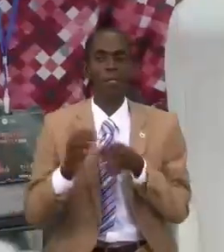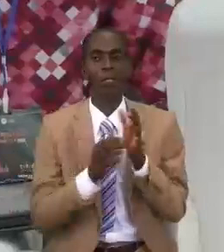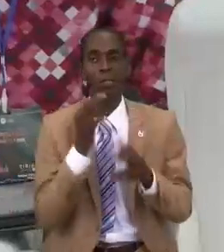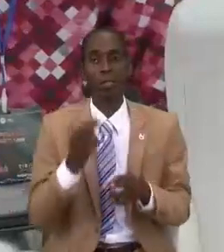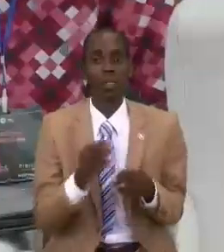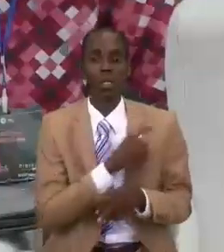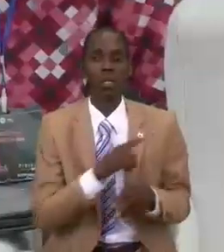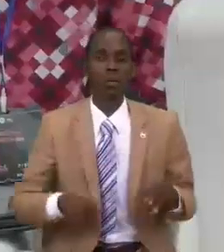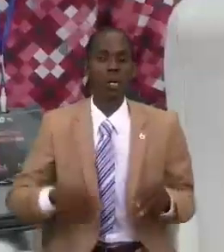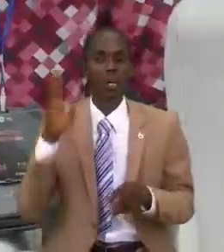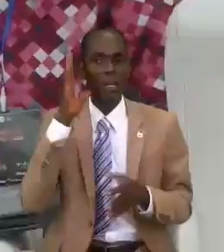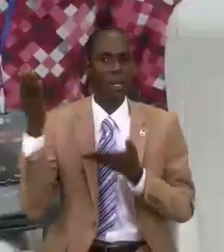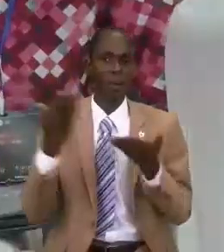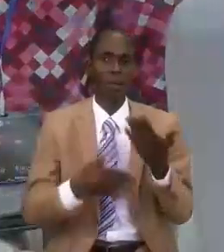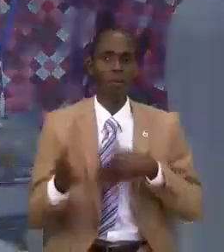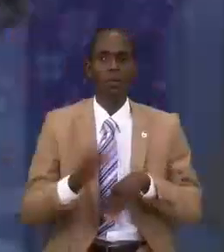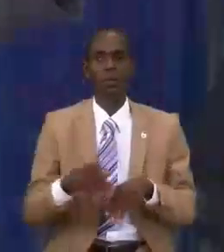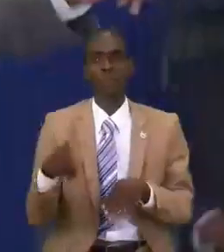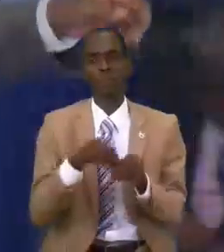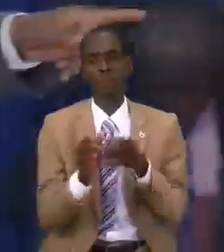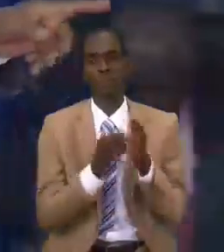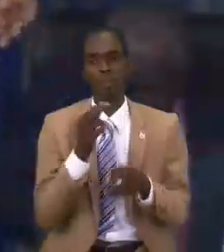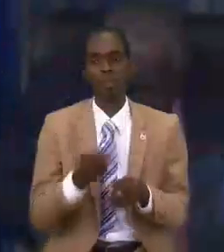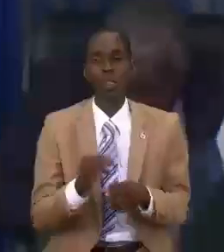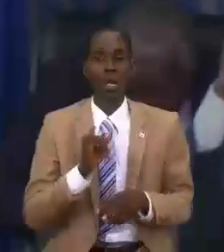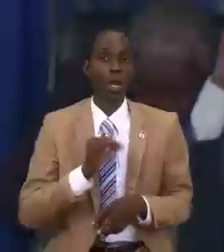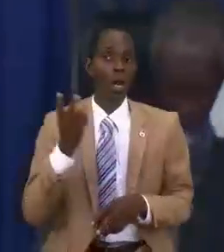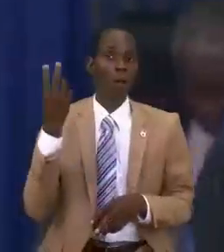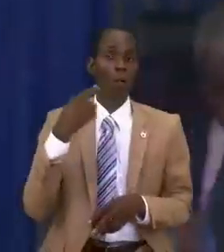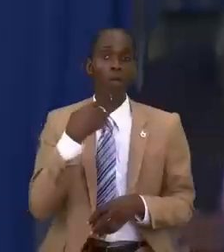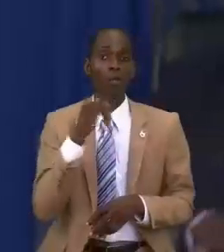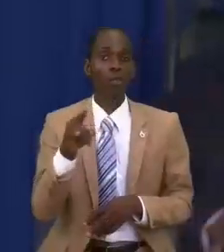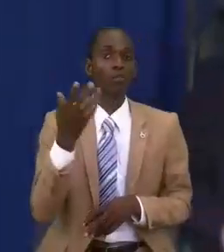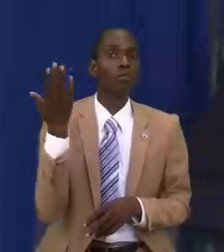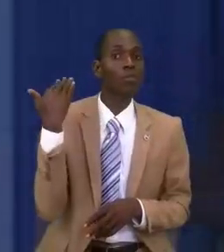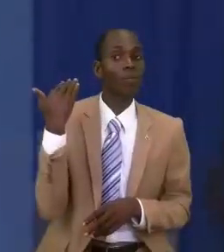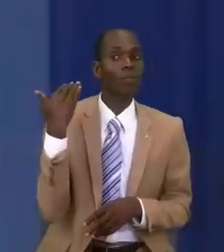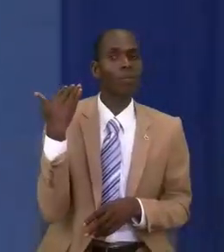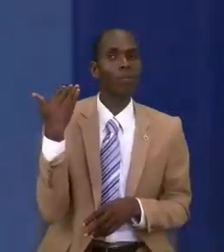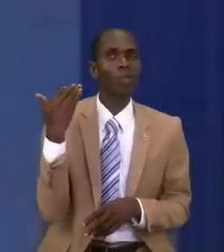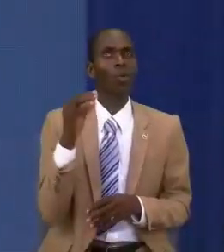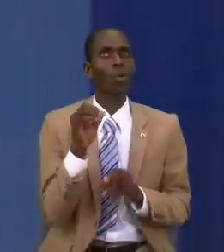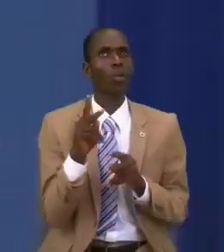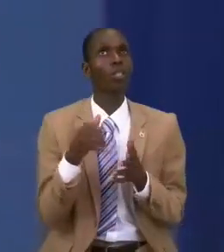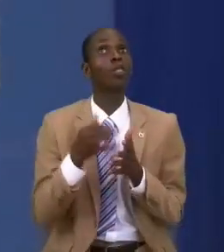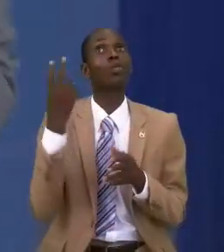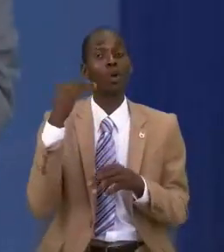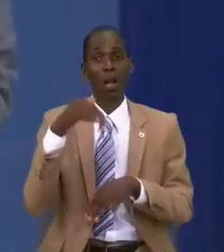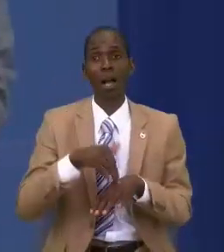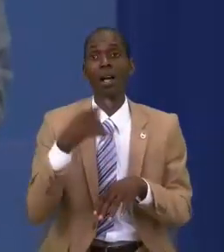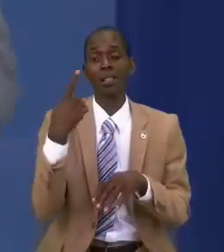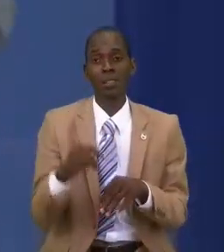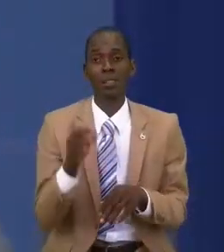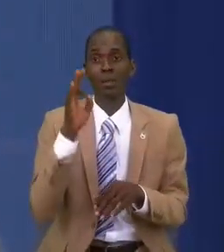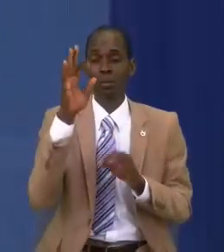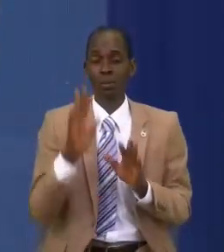you the other day, okay, it was at the ministers' conference in the morning, about the